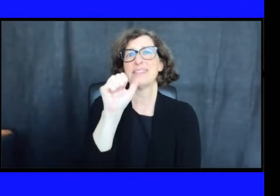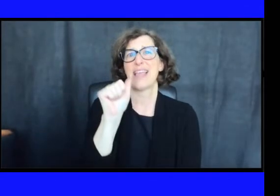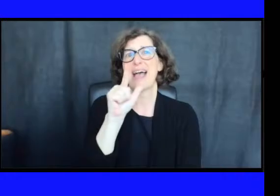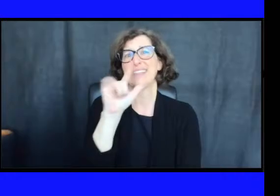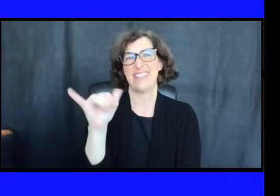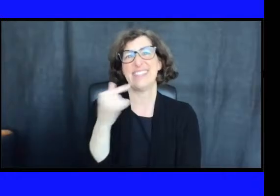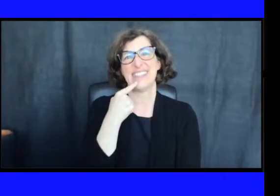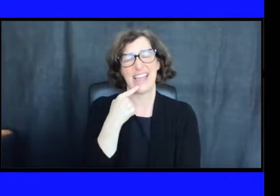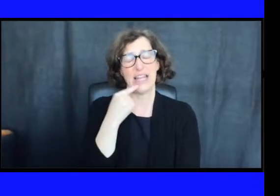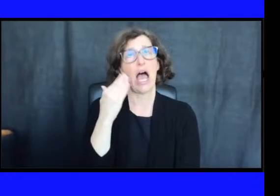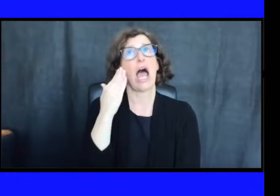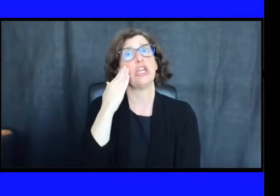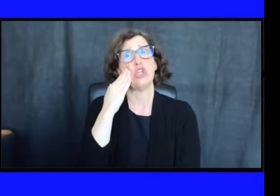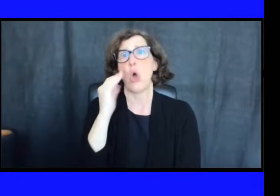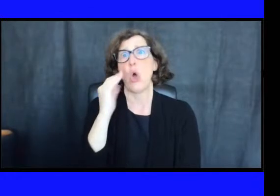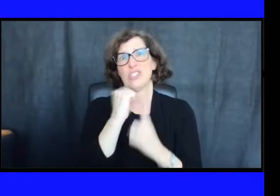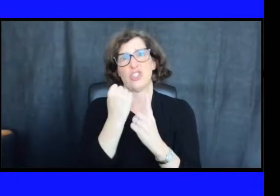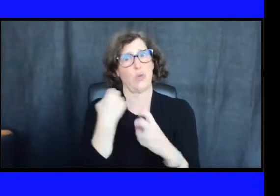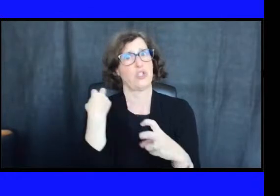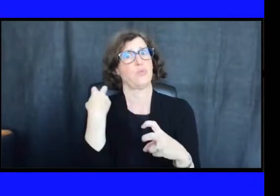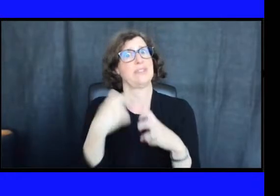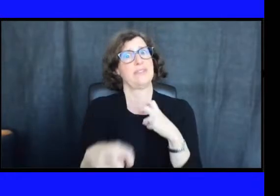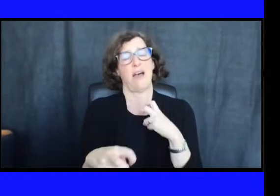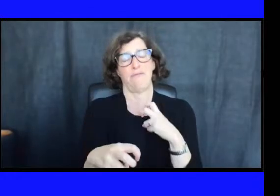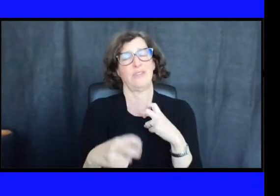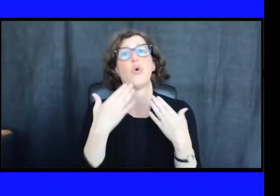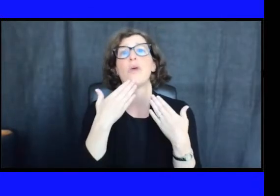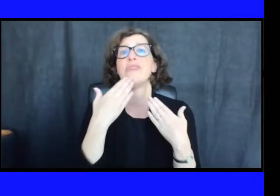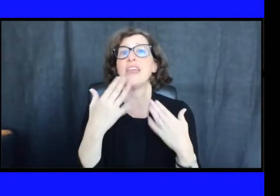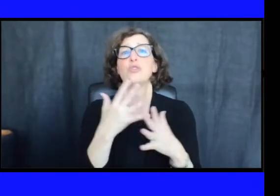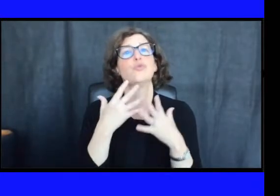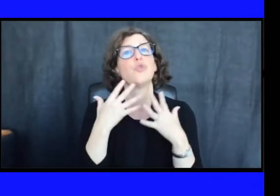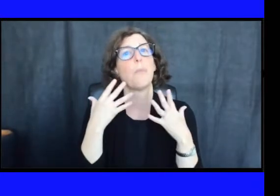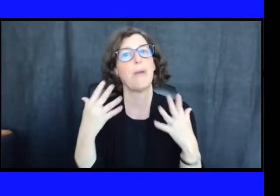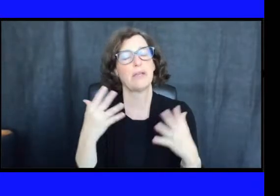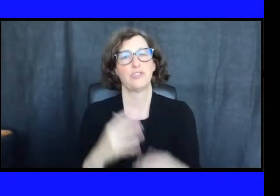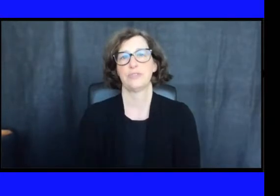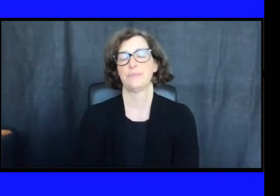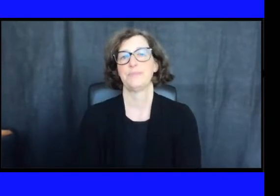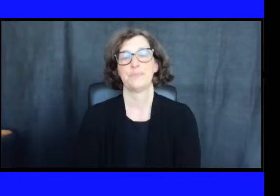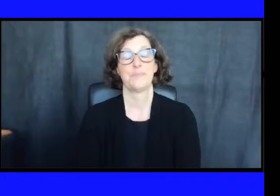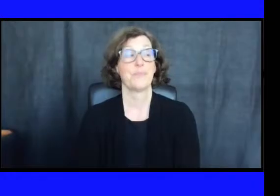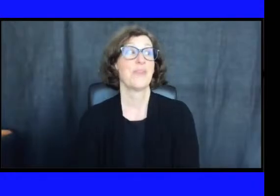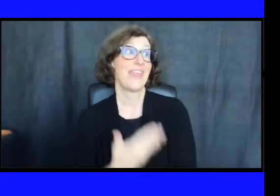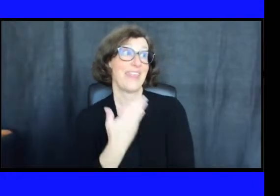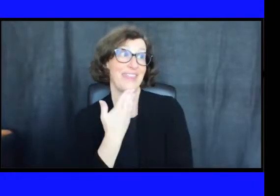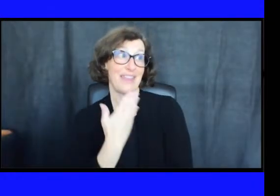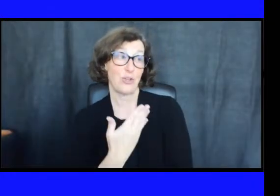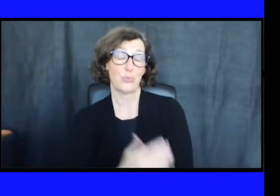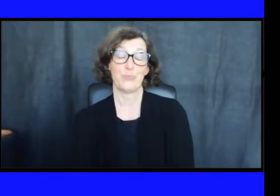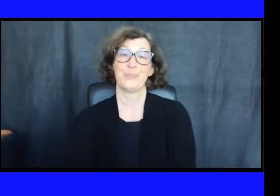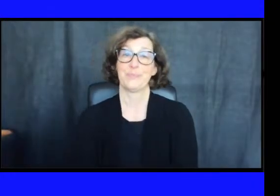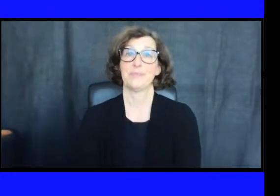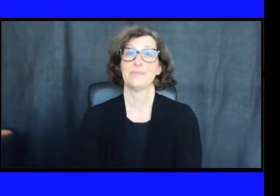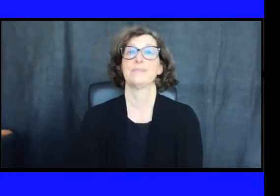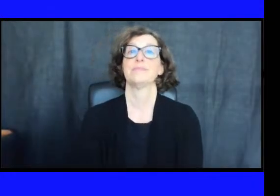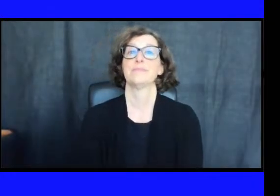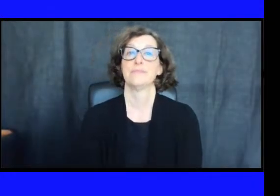on our work group. And what we thought we would do in terms of